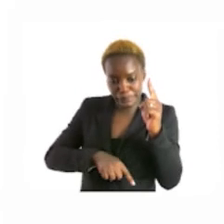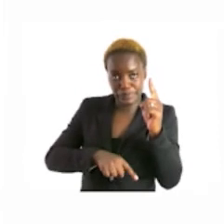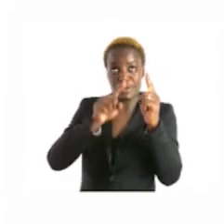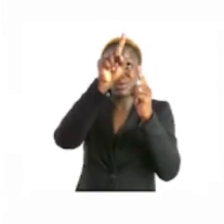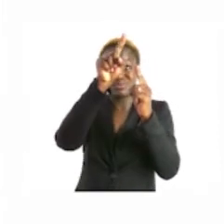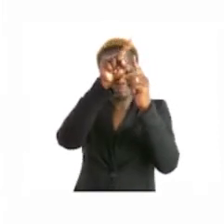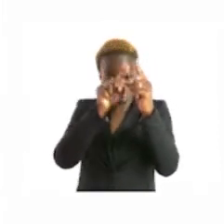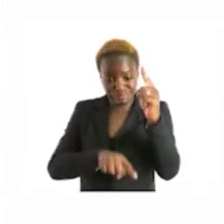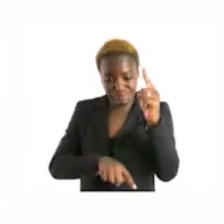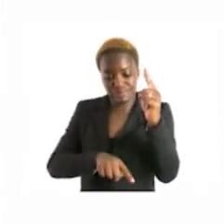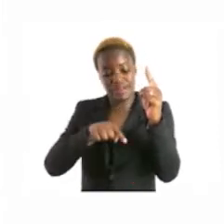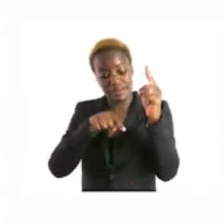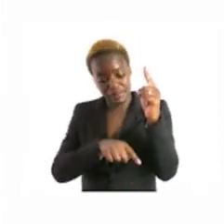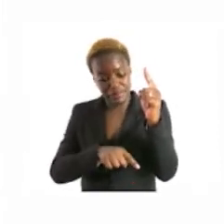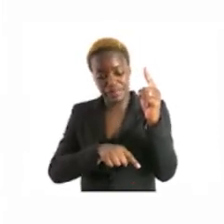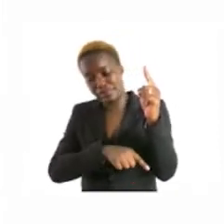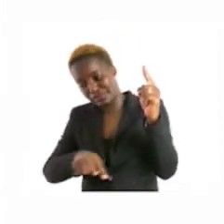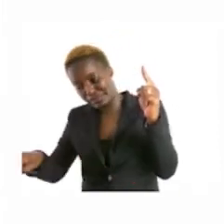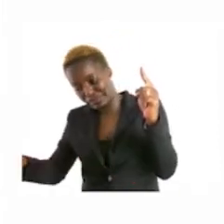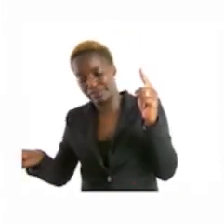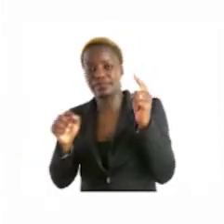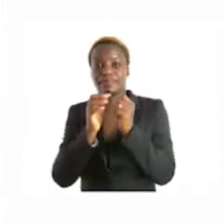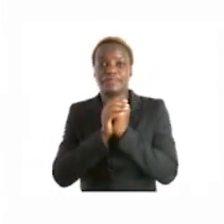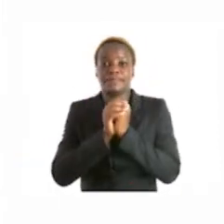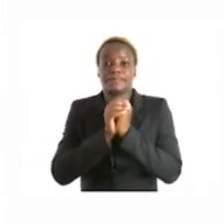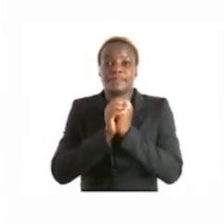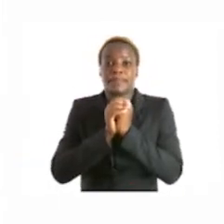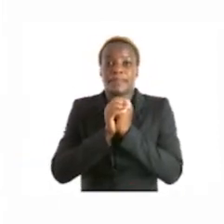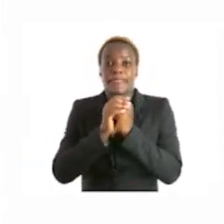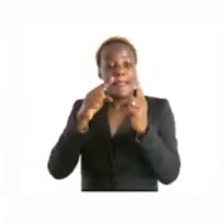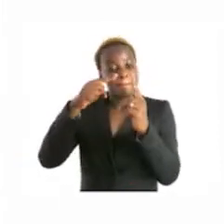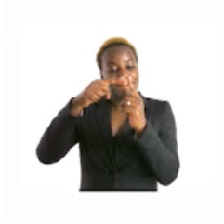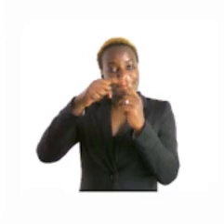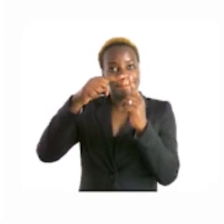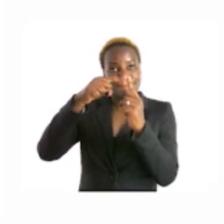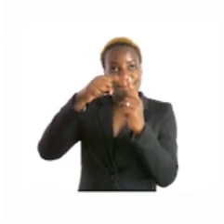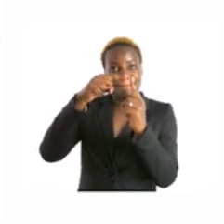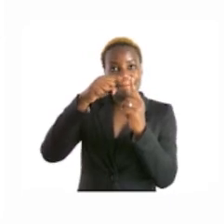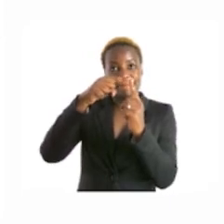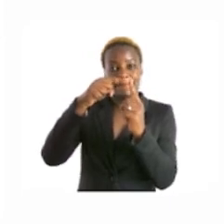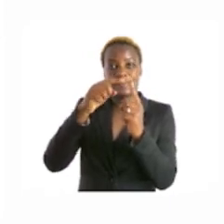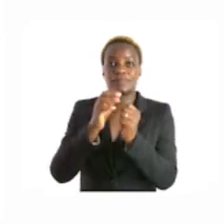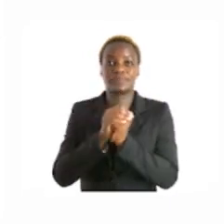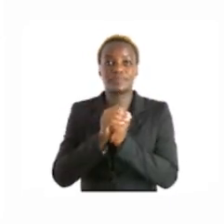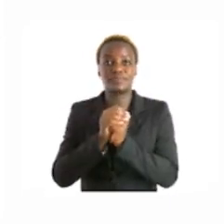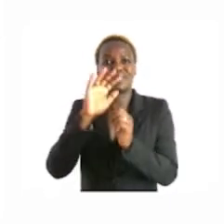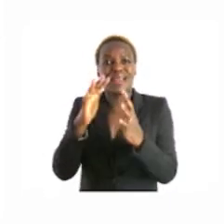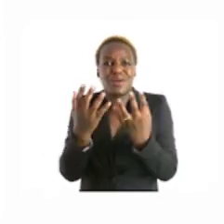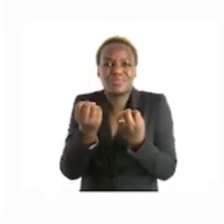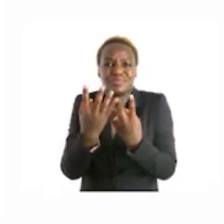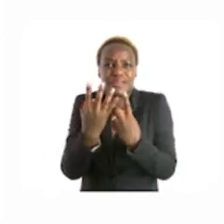many corners, and the corners actually form where the two lines are meeting. So how many corners can you see